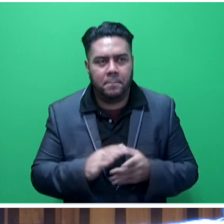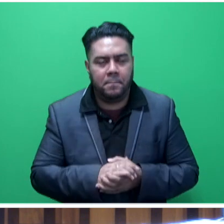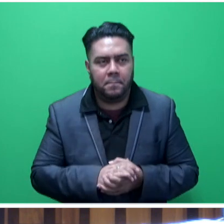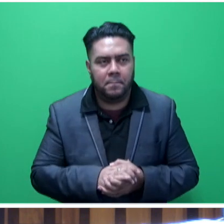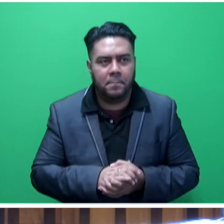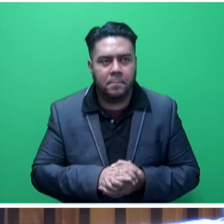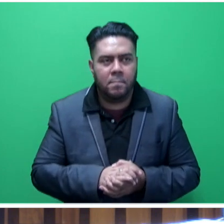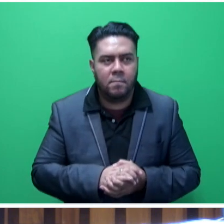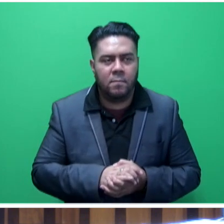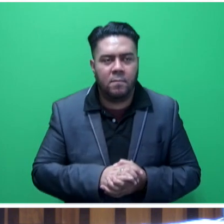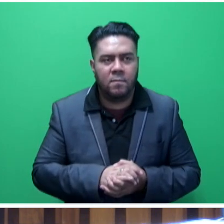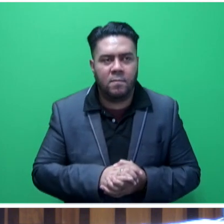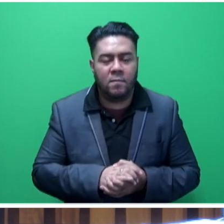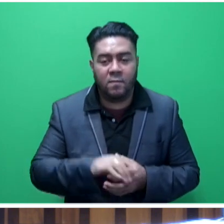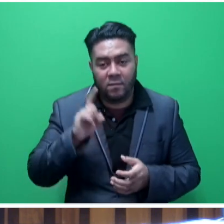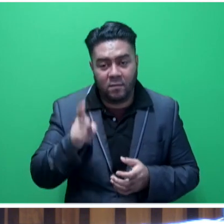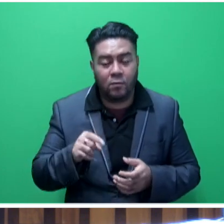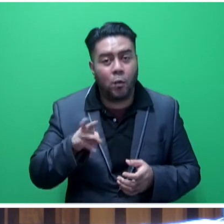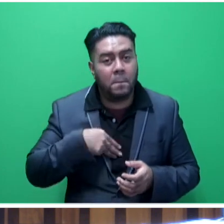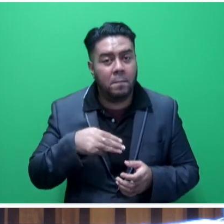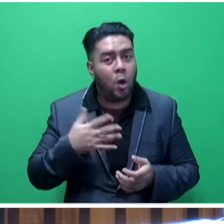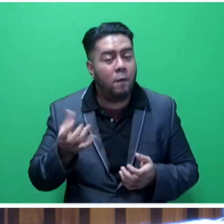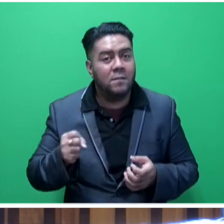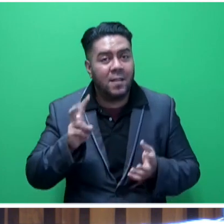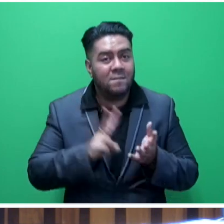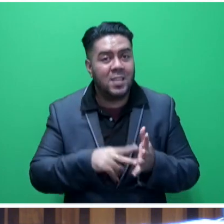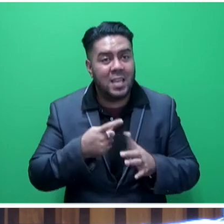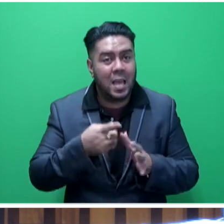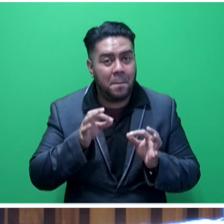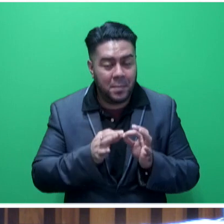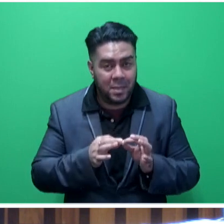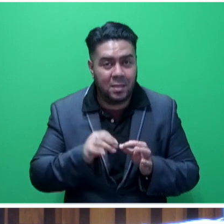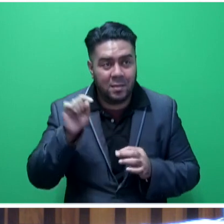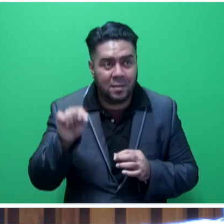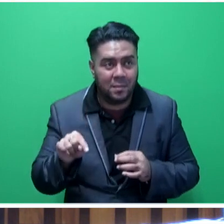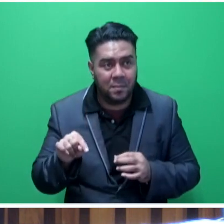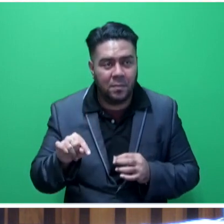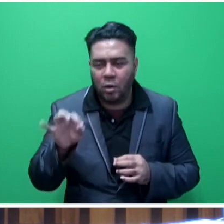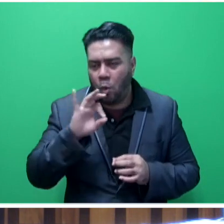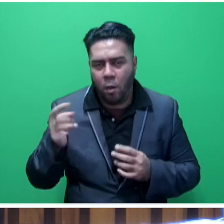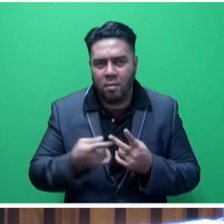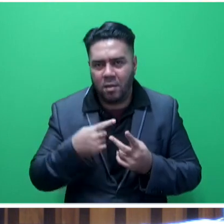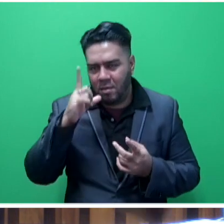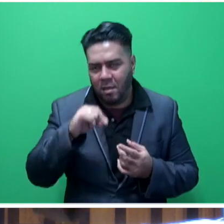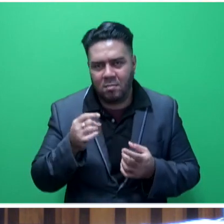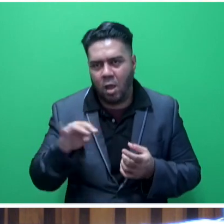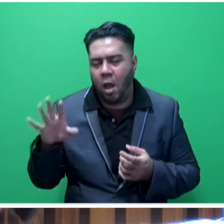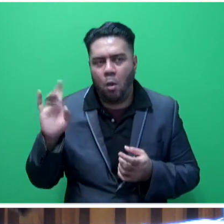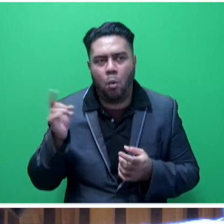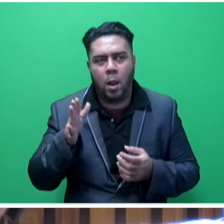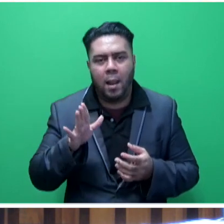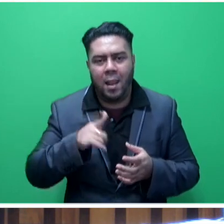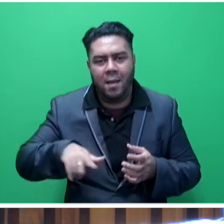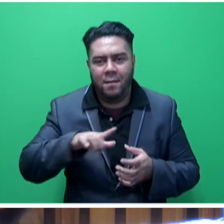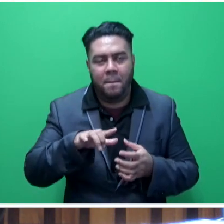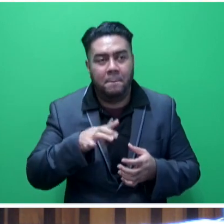and it is obviously in practice, that if you are a member of the VKB in that particular Yavusa, nobody can take away their land from you because you